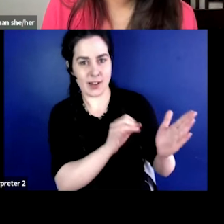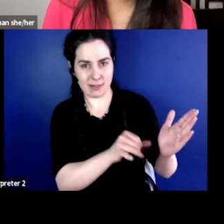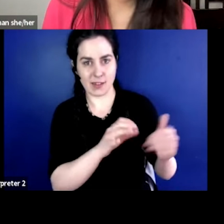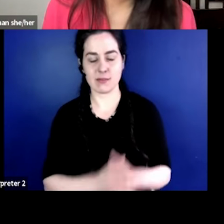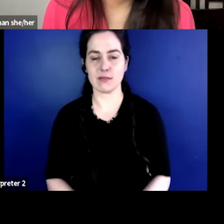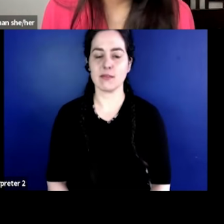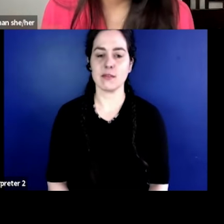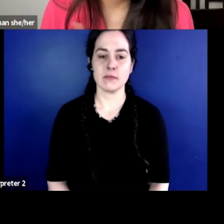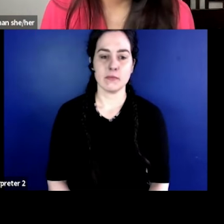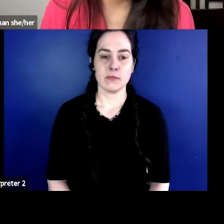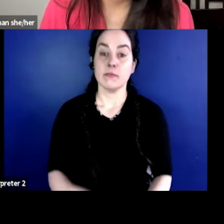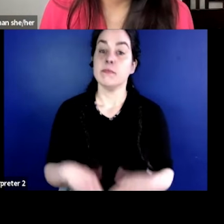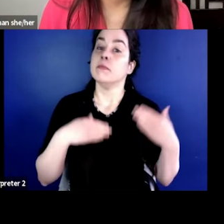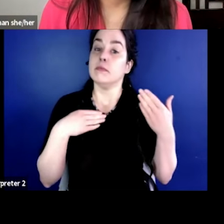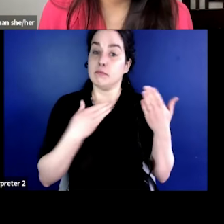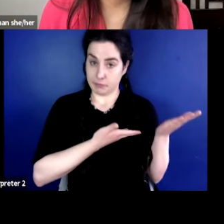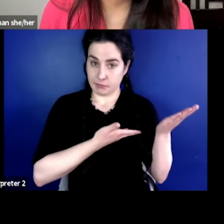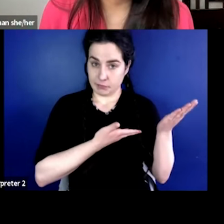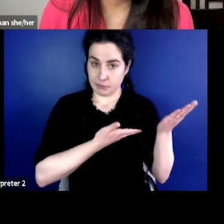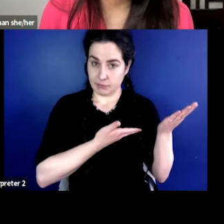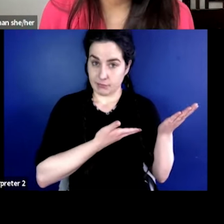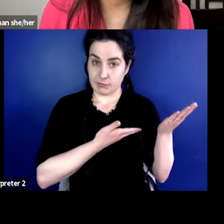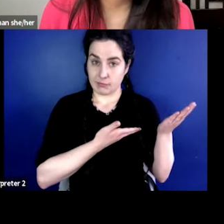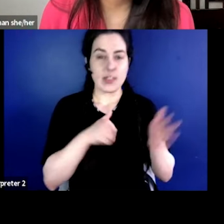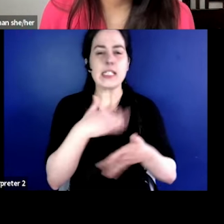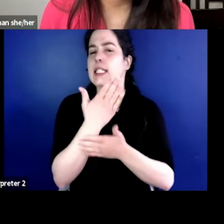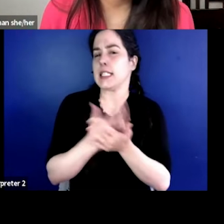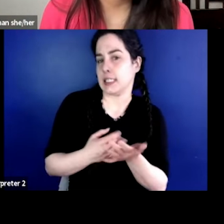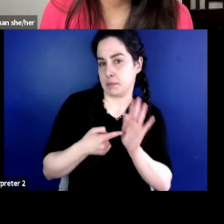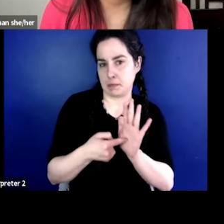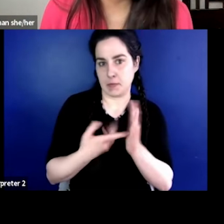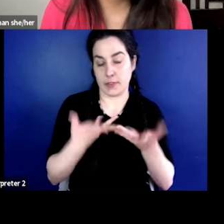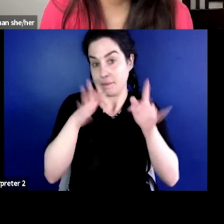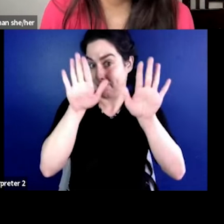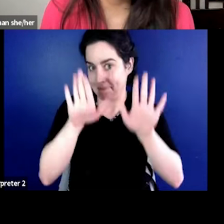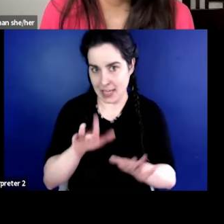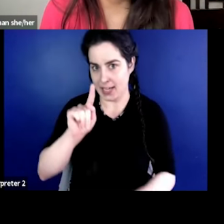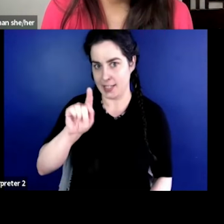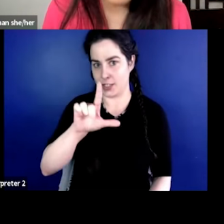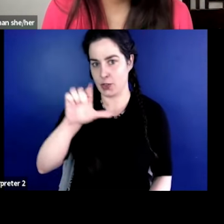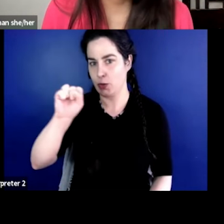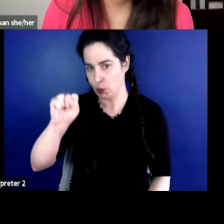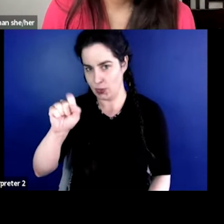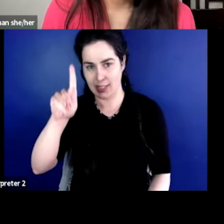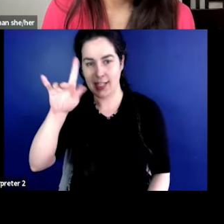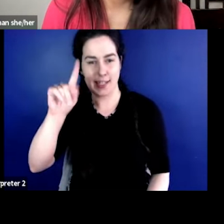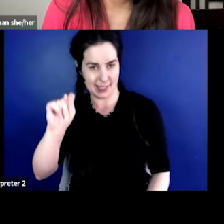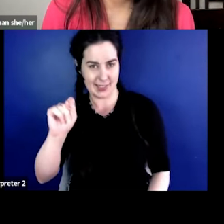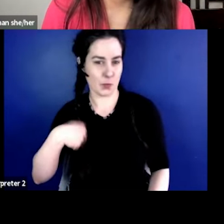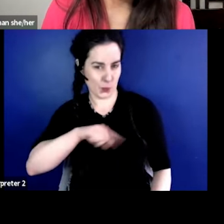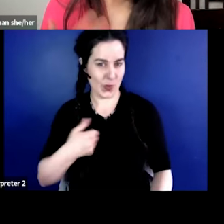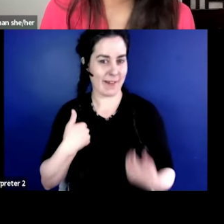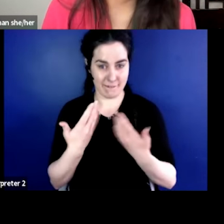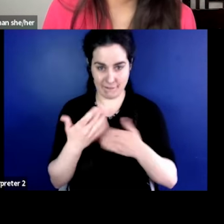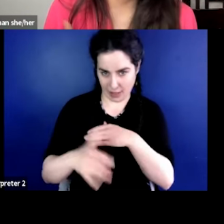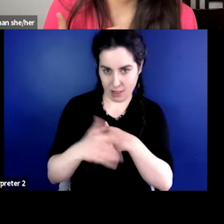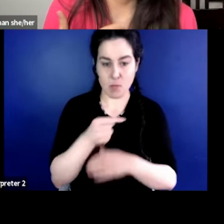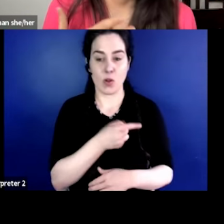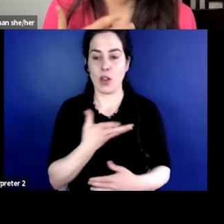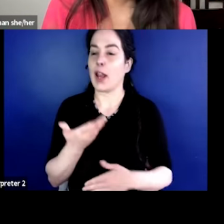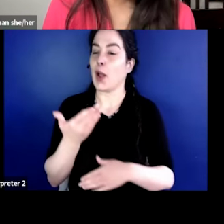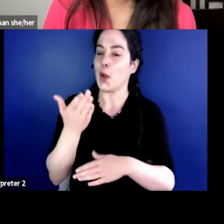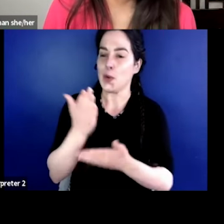And these are just some examples of some of the amazing toolkits that came out. And I really, if, you know, the folks on the line right now, the